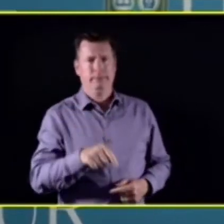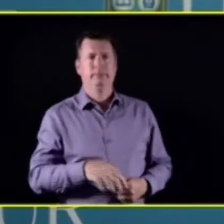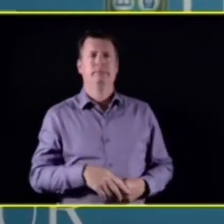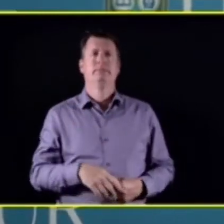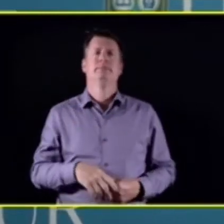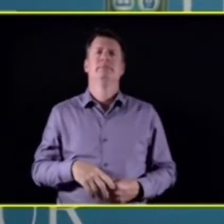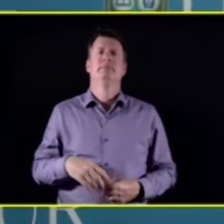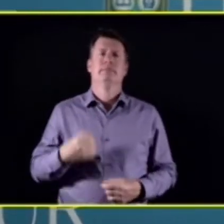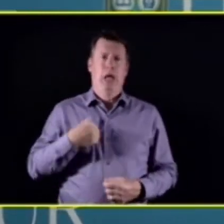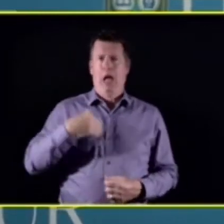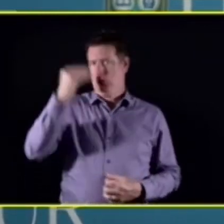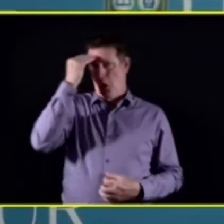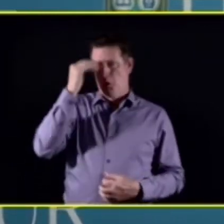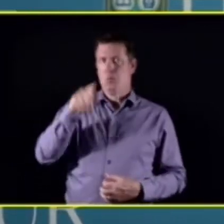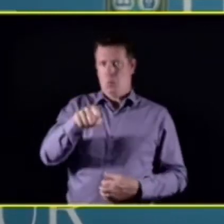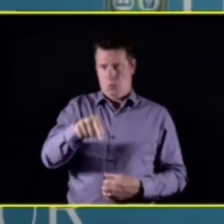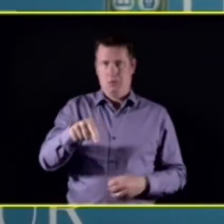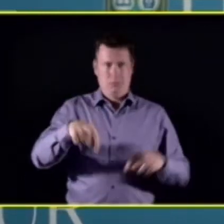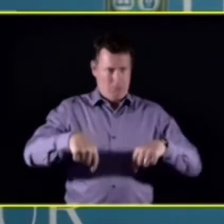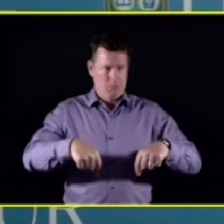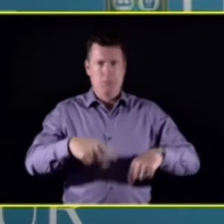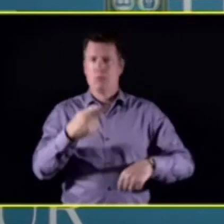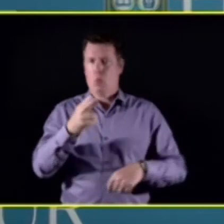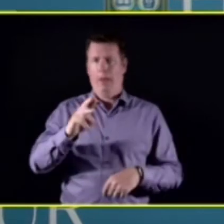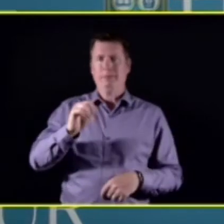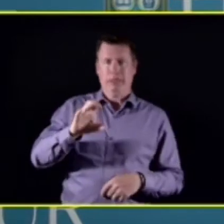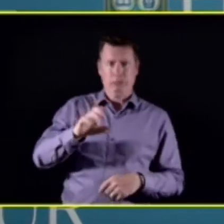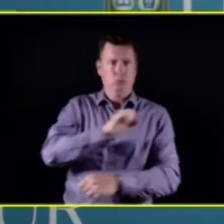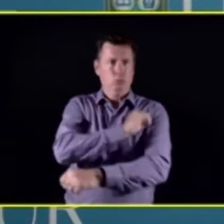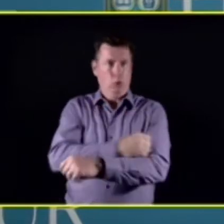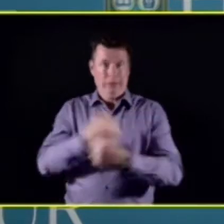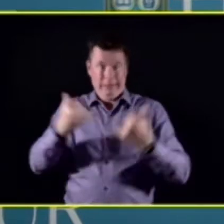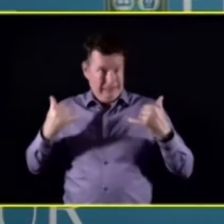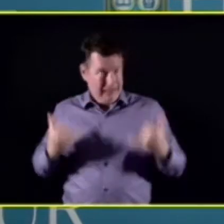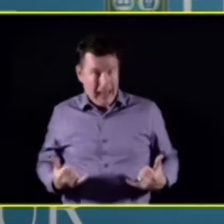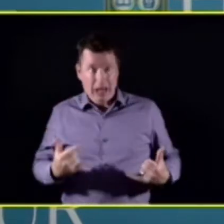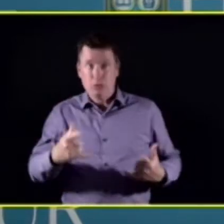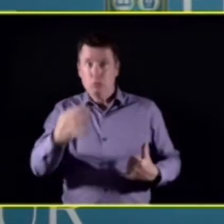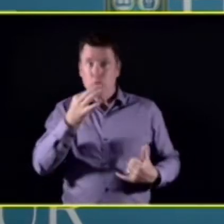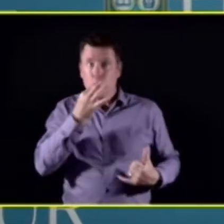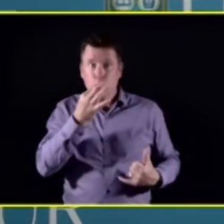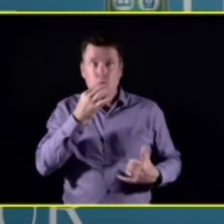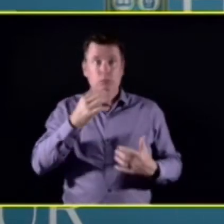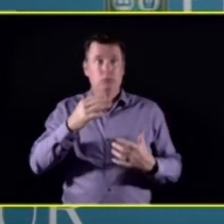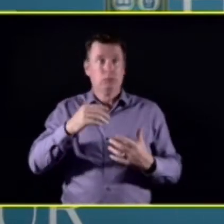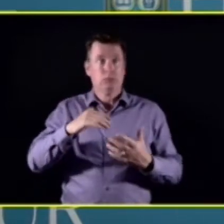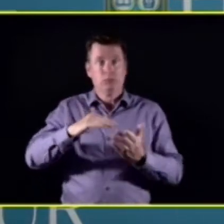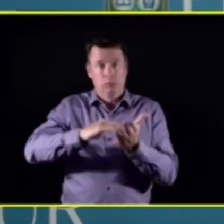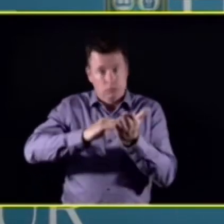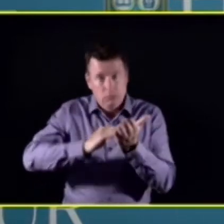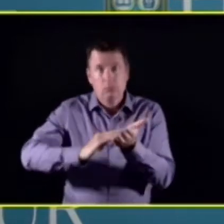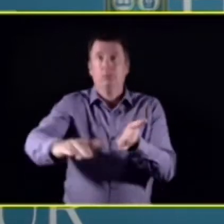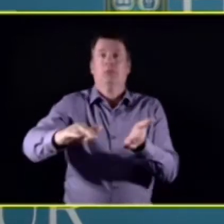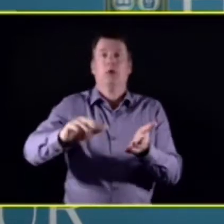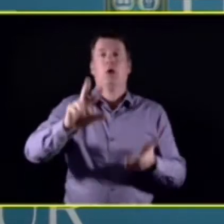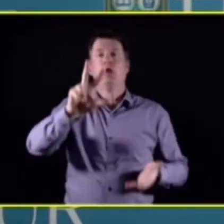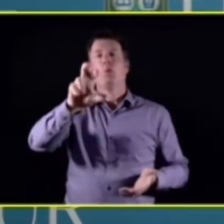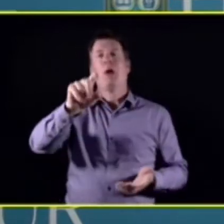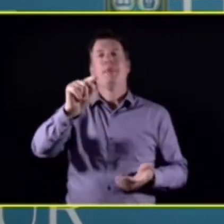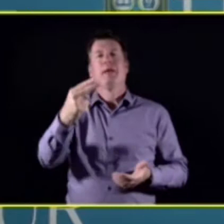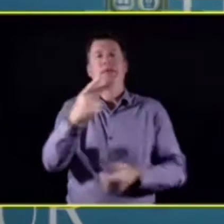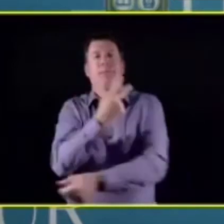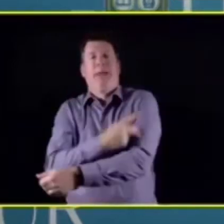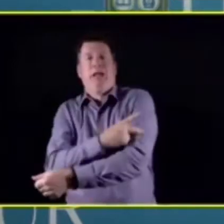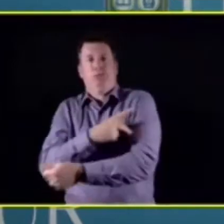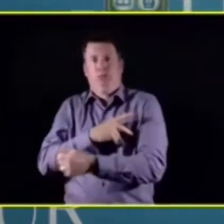just approaching the threshold of discharging our 300th patient. And there's been quite a few handoffs to UR Medicine Home Care. How many patients,